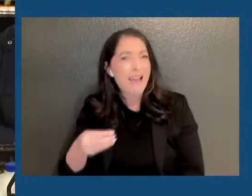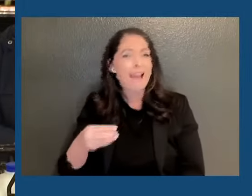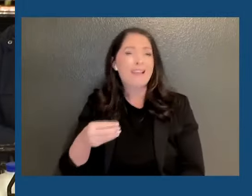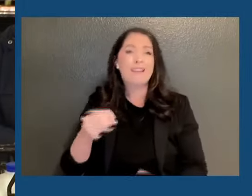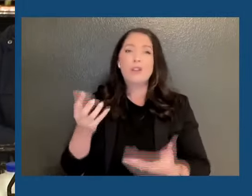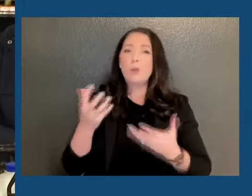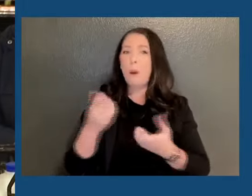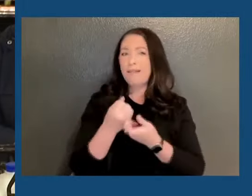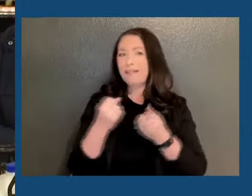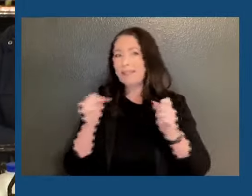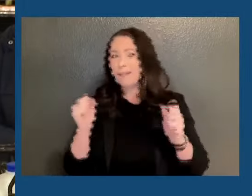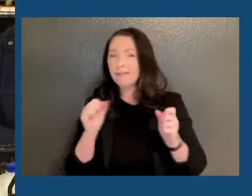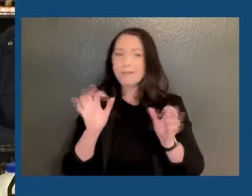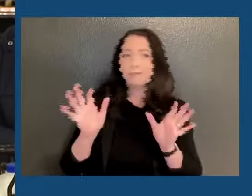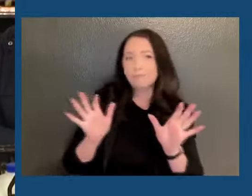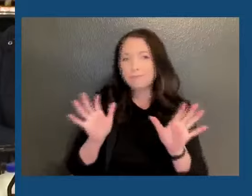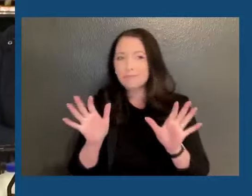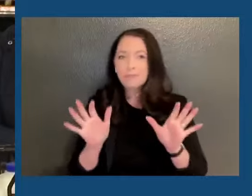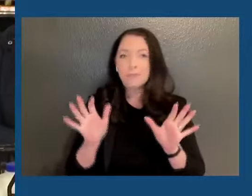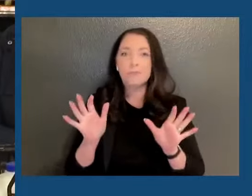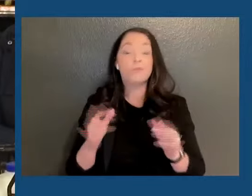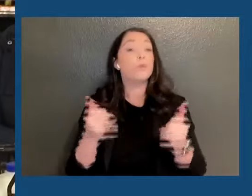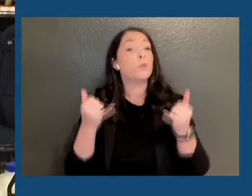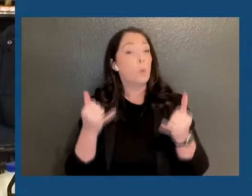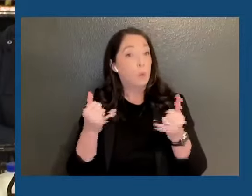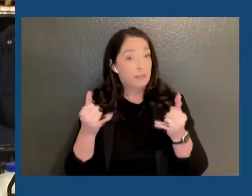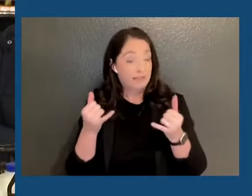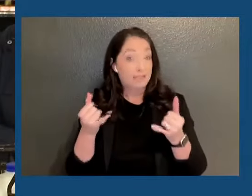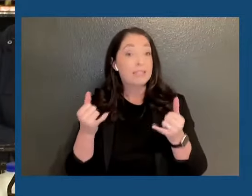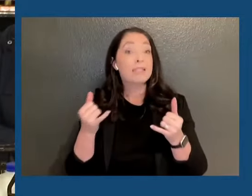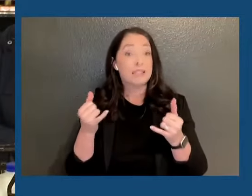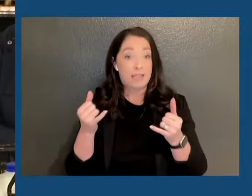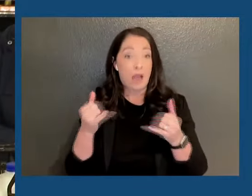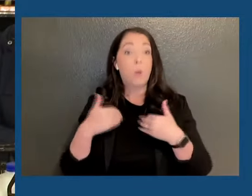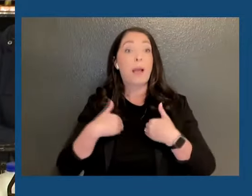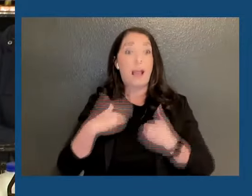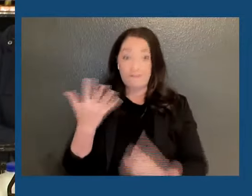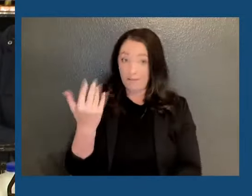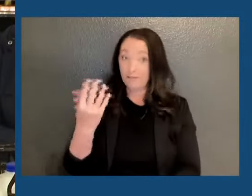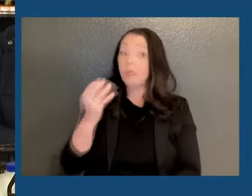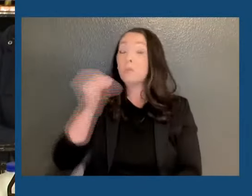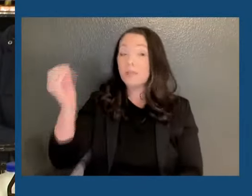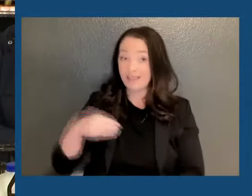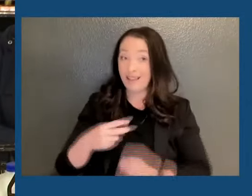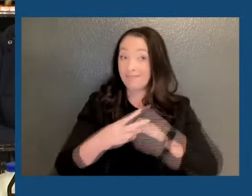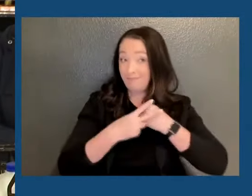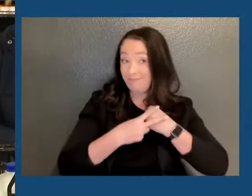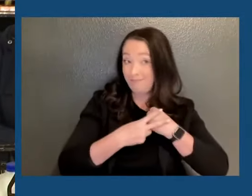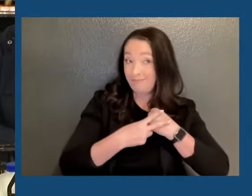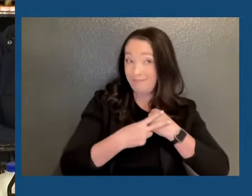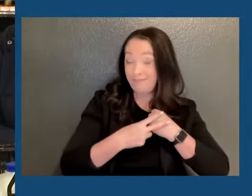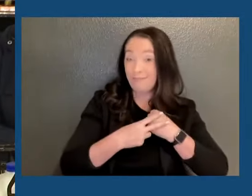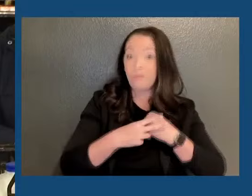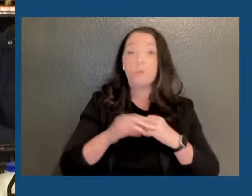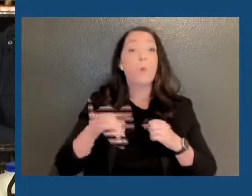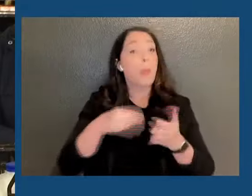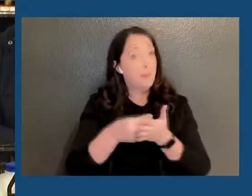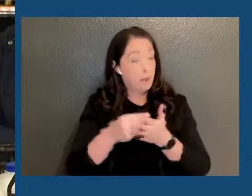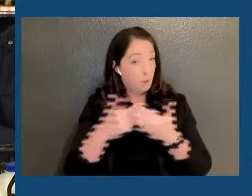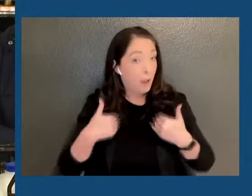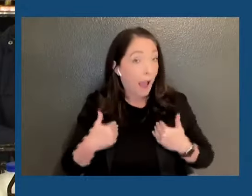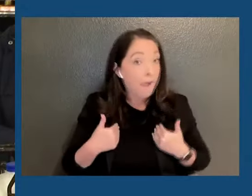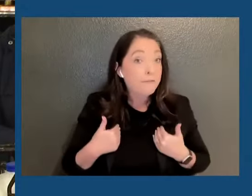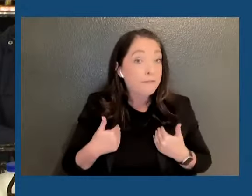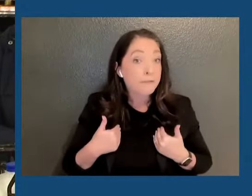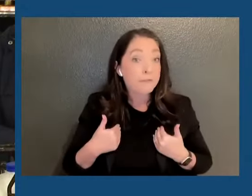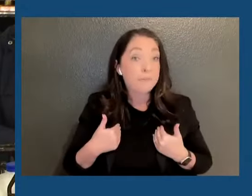cushion. We have hit and exceeded by a little bit that 15%. So that money is there. It's there